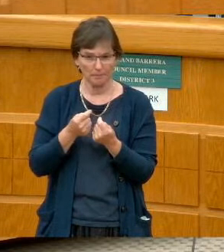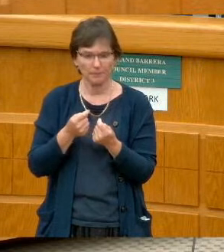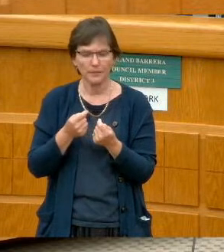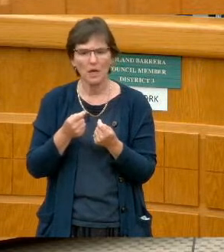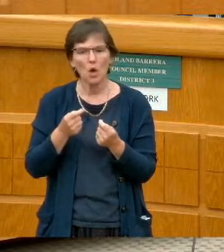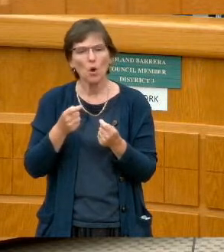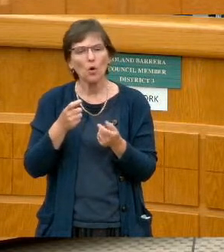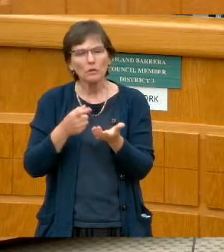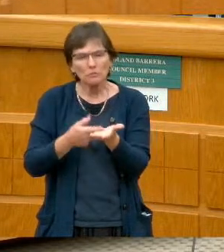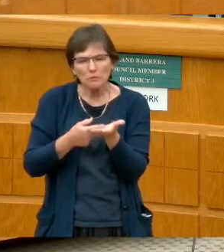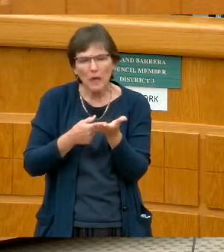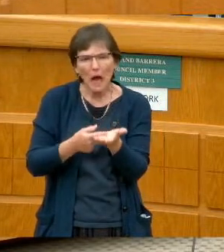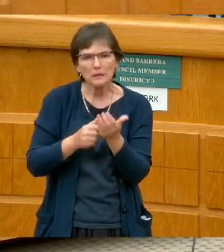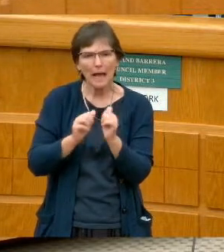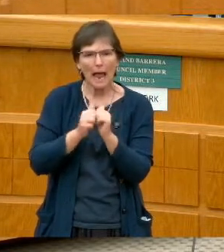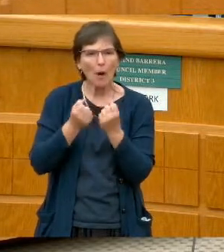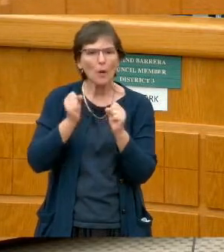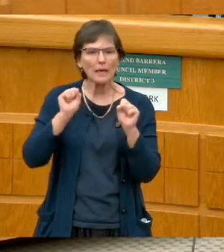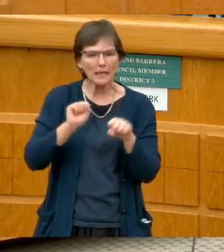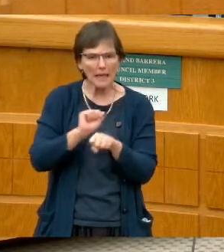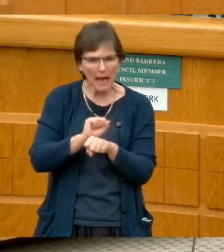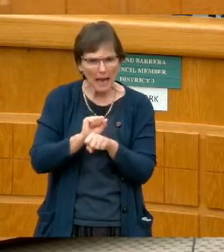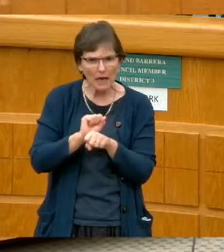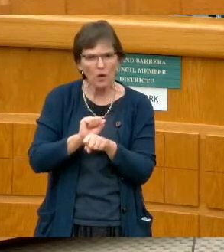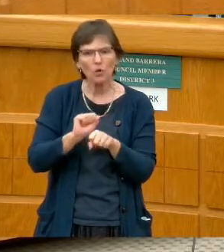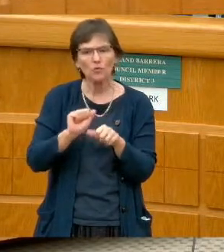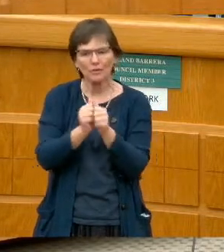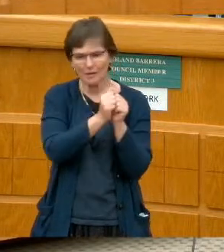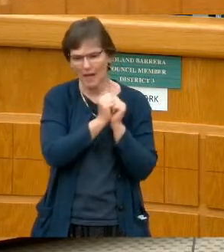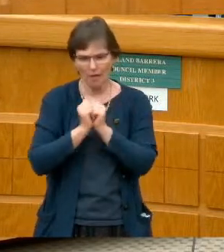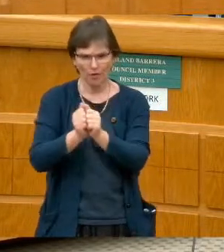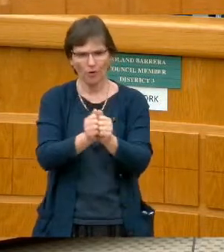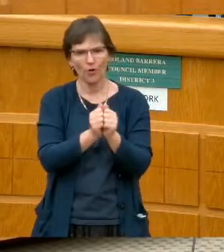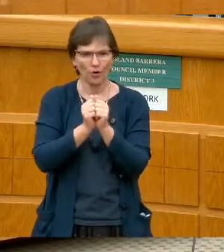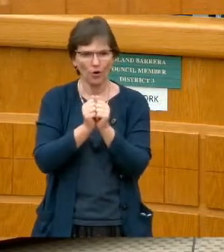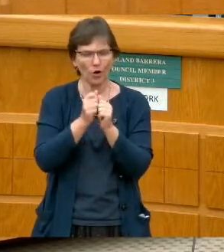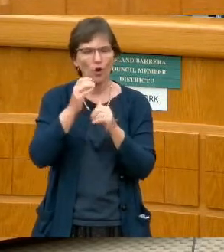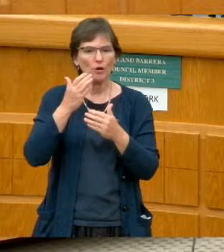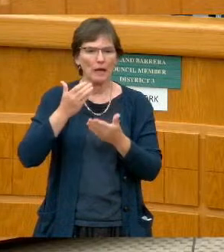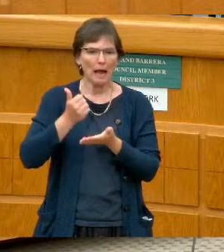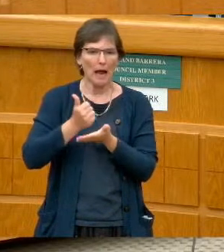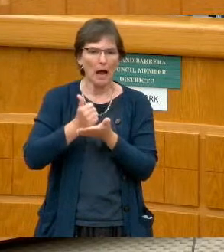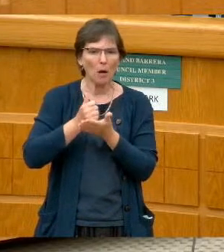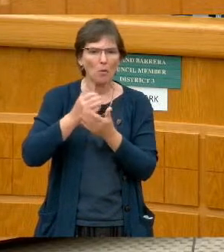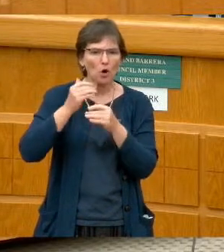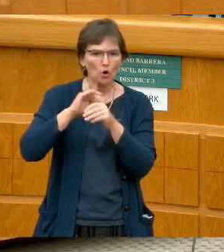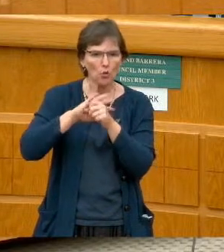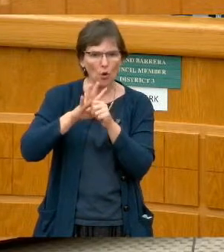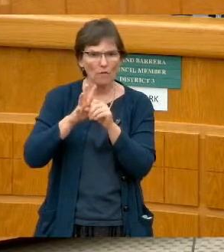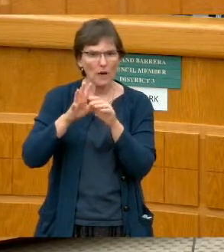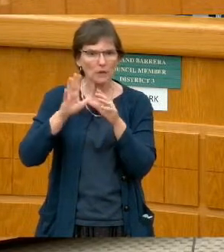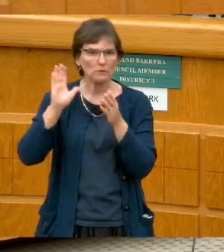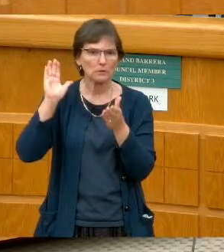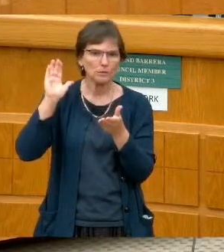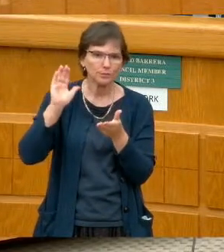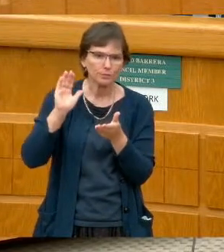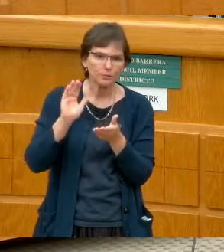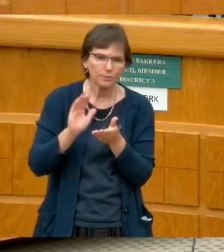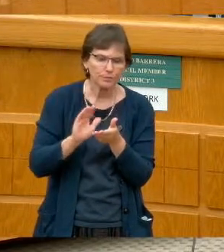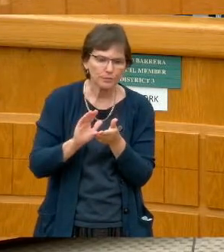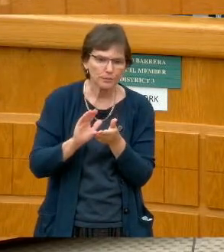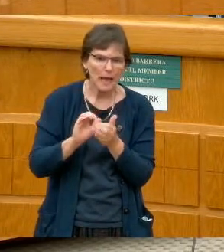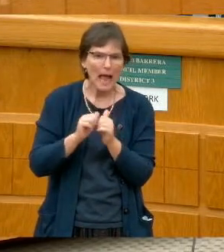discussed jointly how we can work together to slow the spread of COVID-19 and reduce road